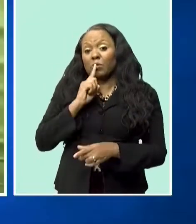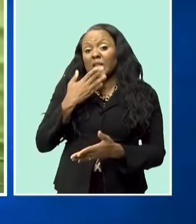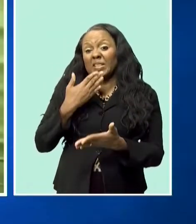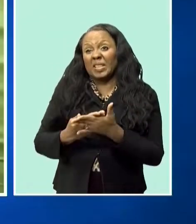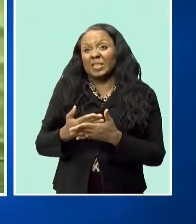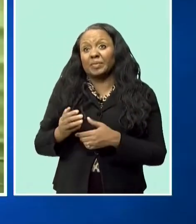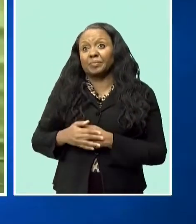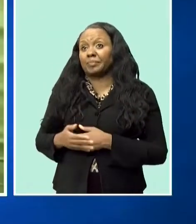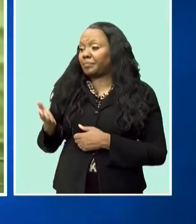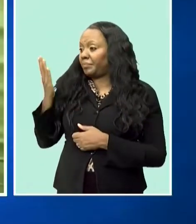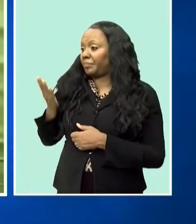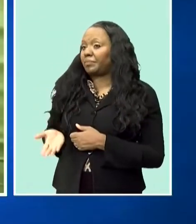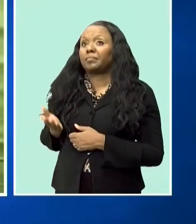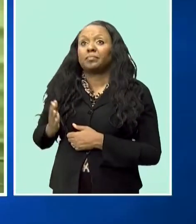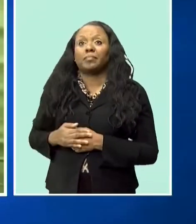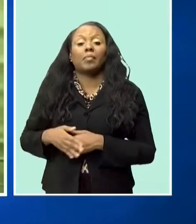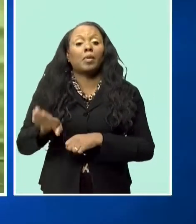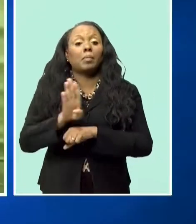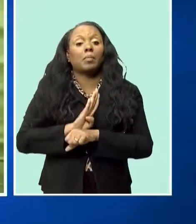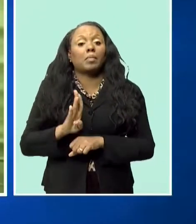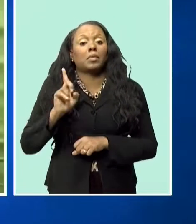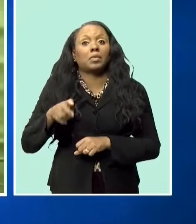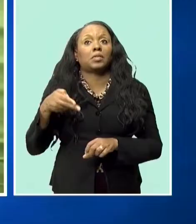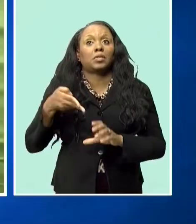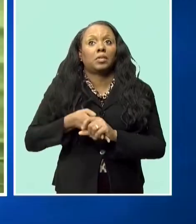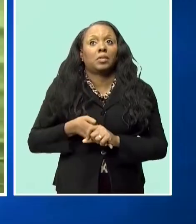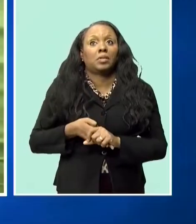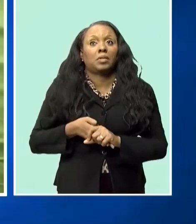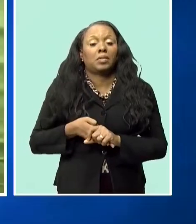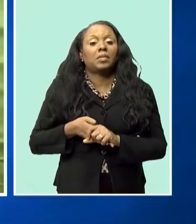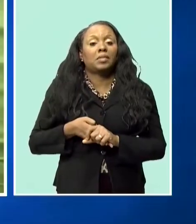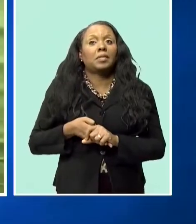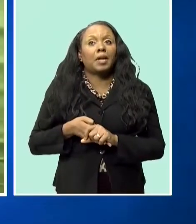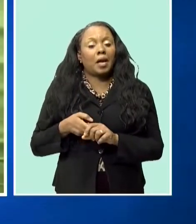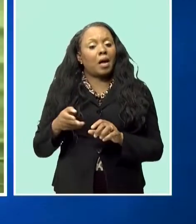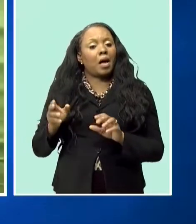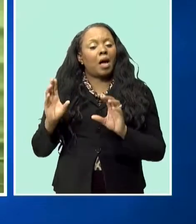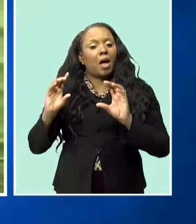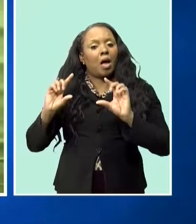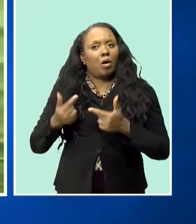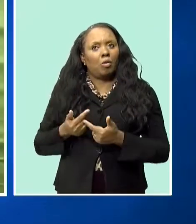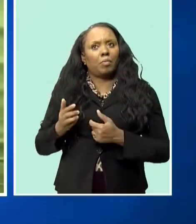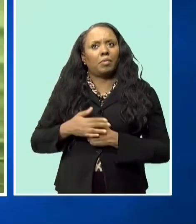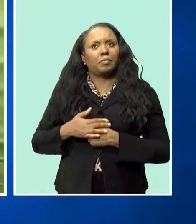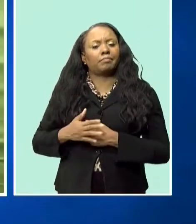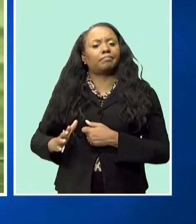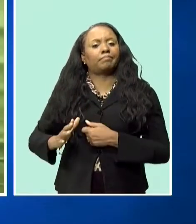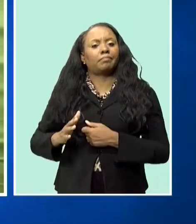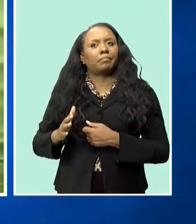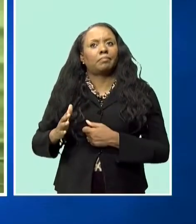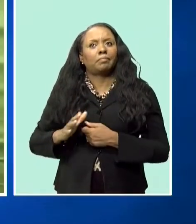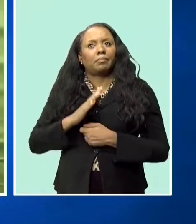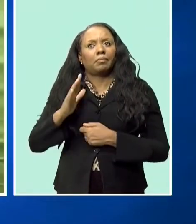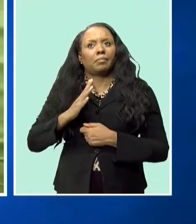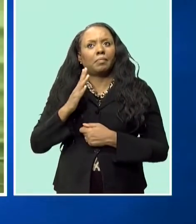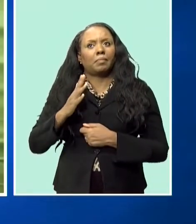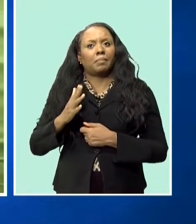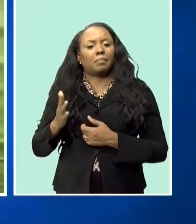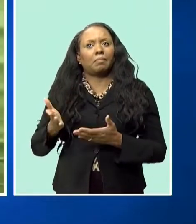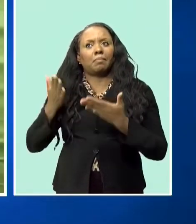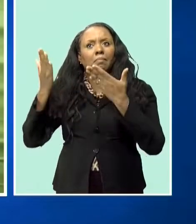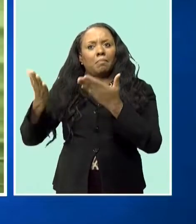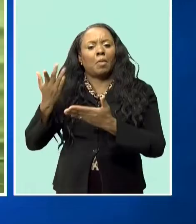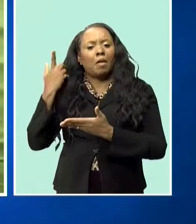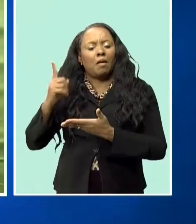Barbados should formally join the IOM. The formal request was submitted by the Minister of Foreign Affairs and to our